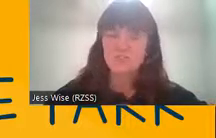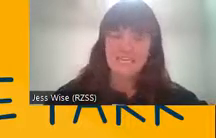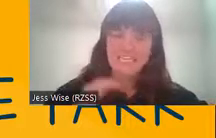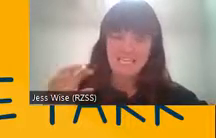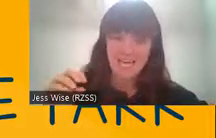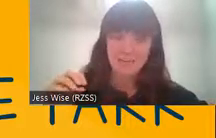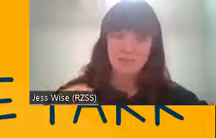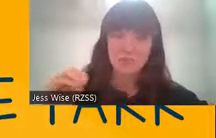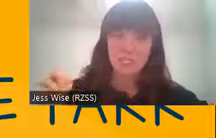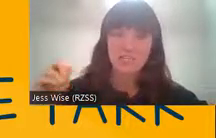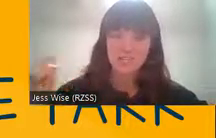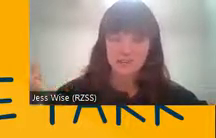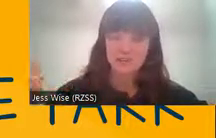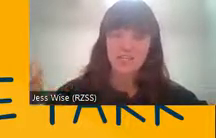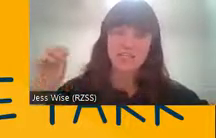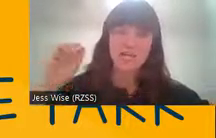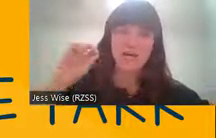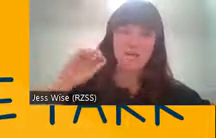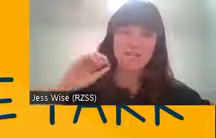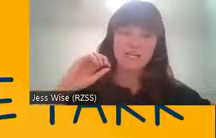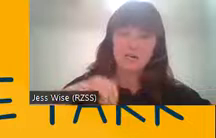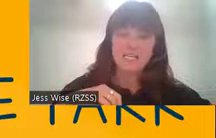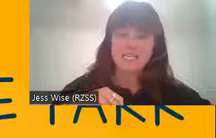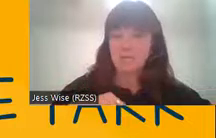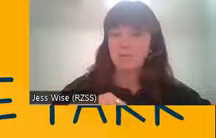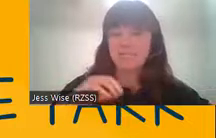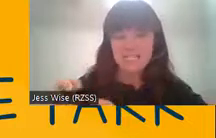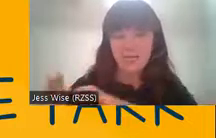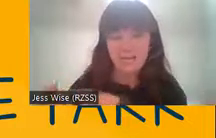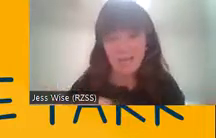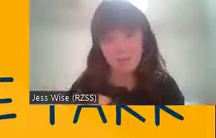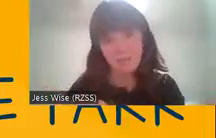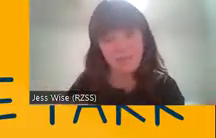essentially sort of dedicated areas within the zoos that volunteers are able